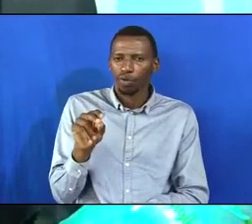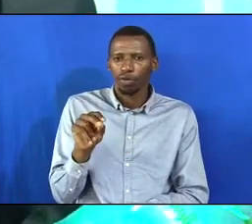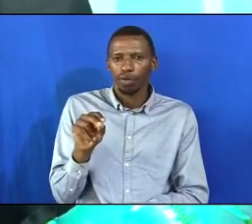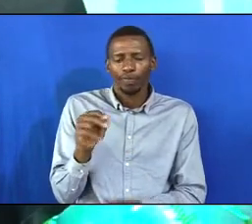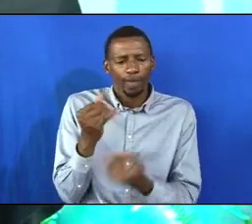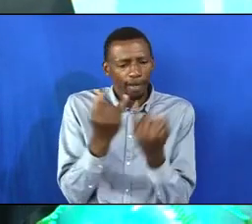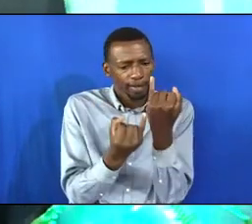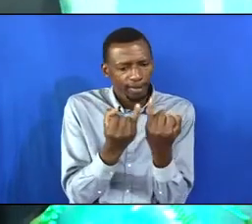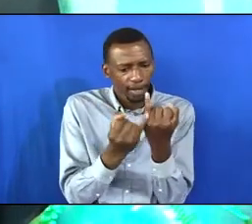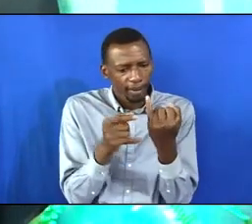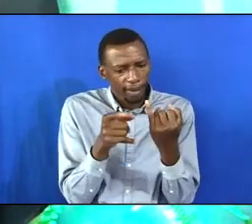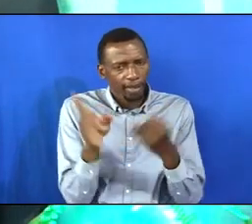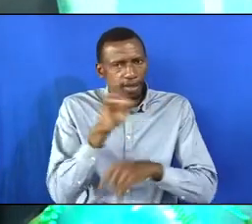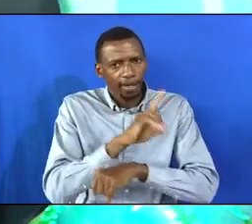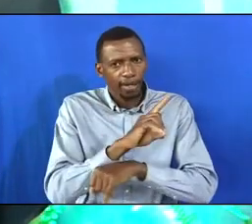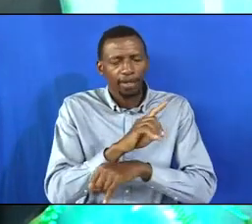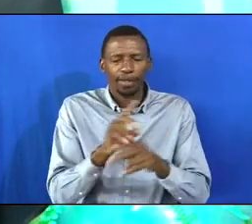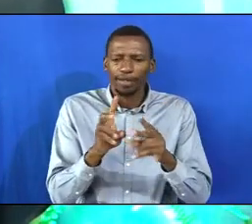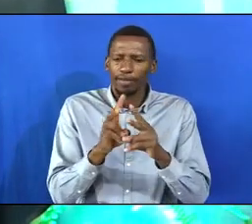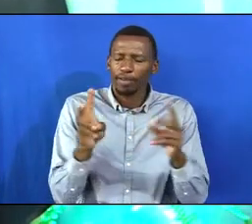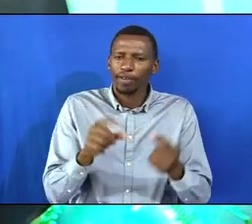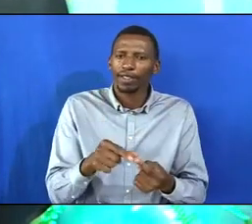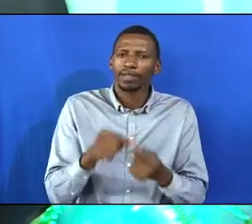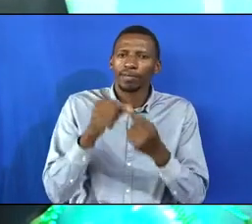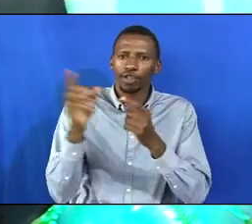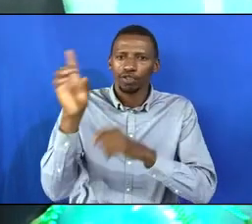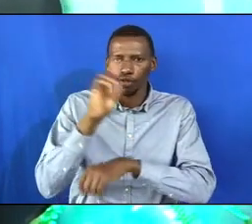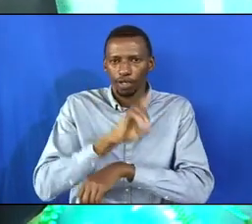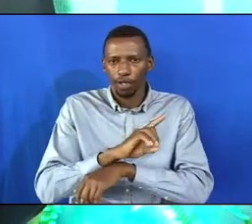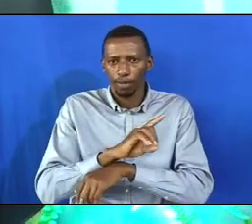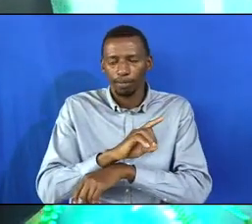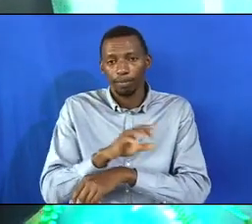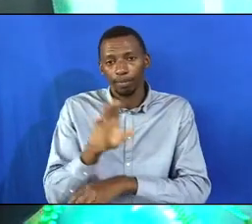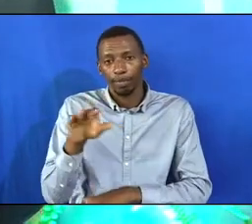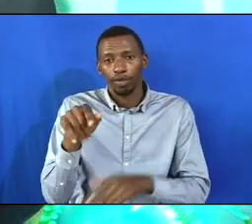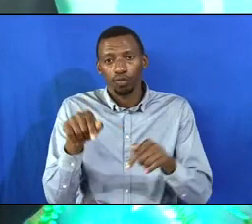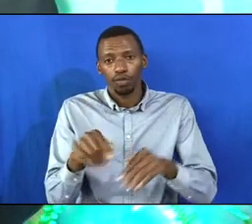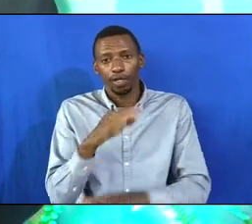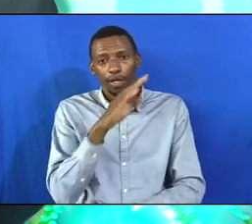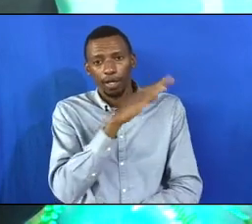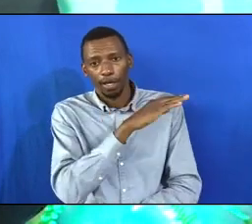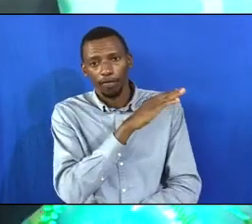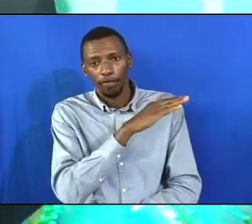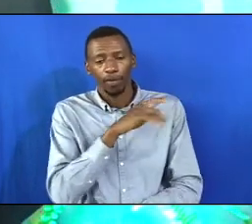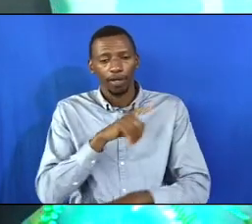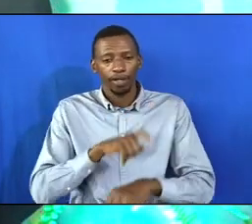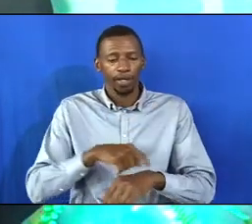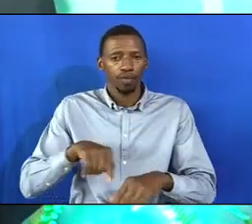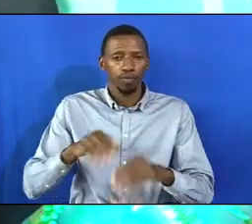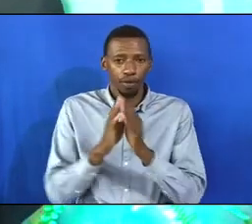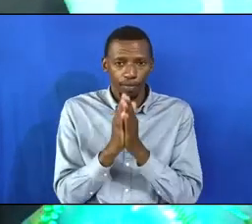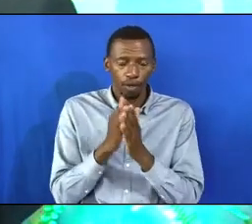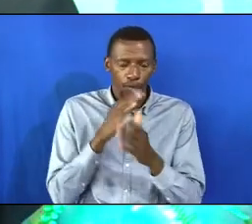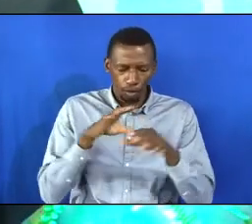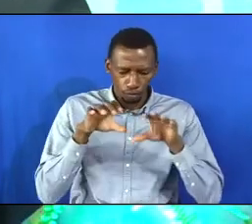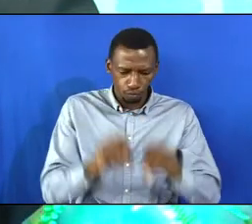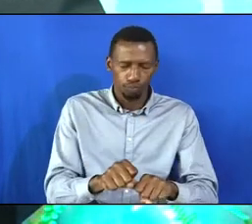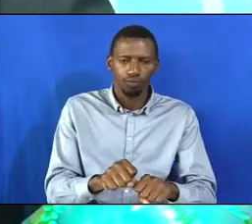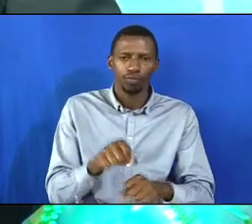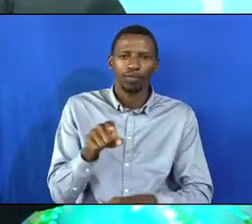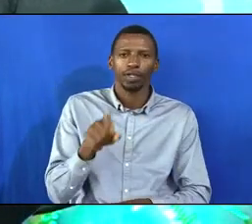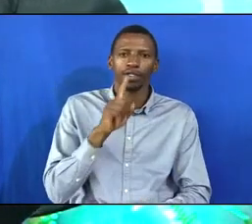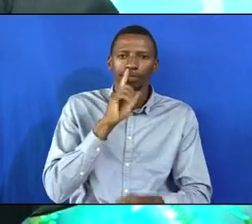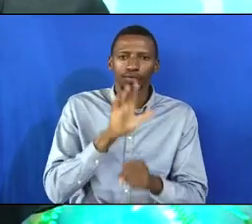So the Sabbath is a special day. So this evening when we pray, we are going to claim this promise.